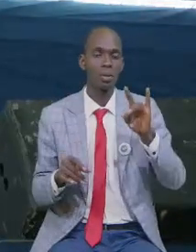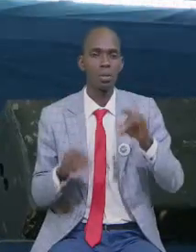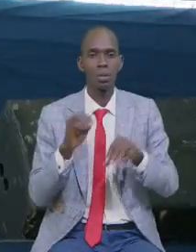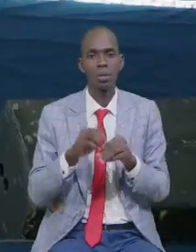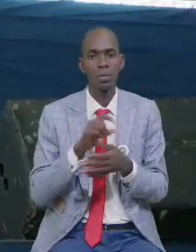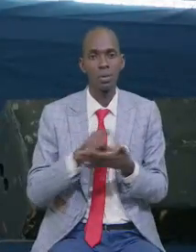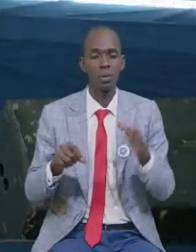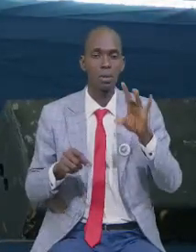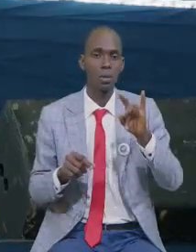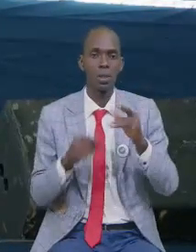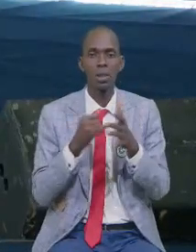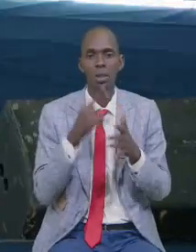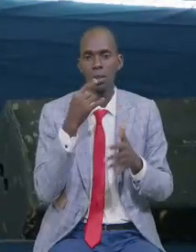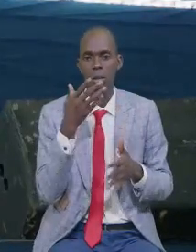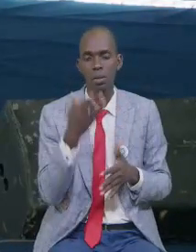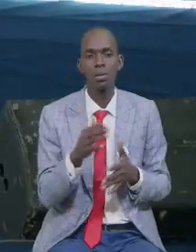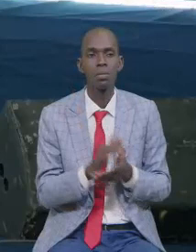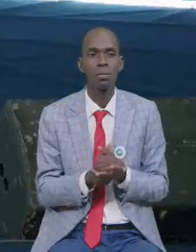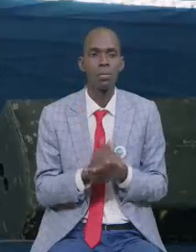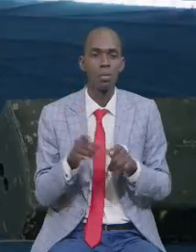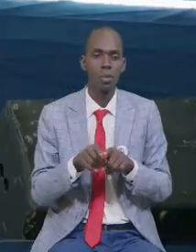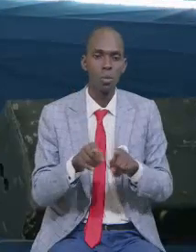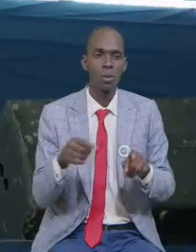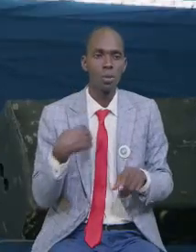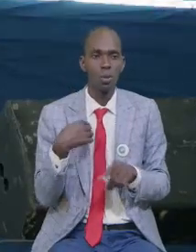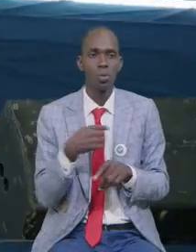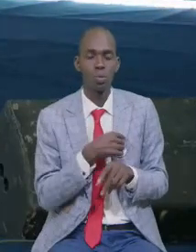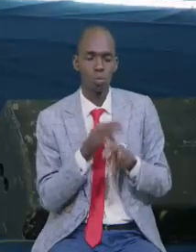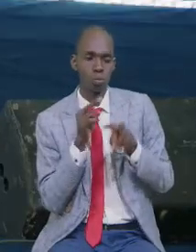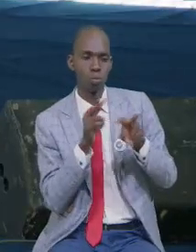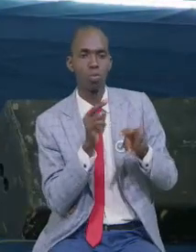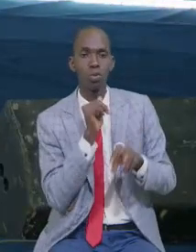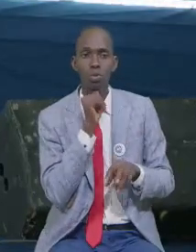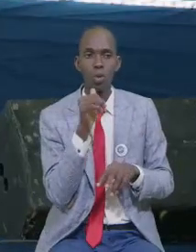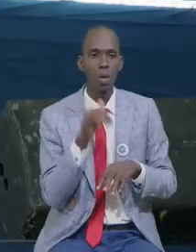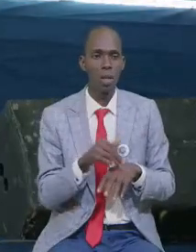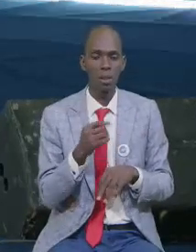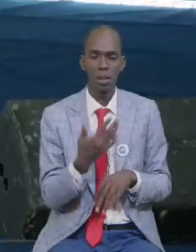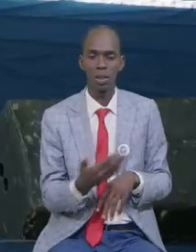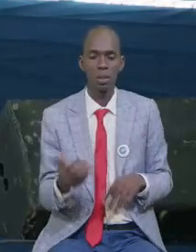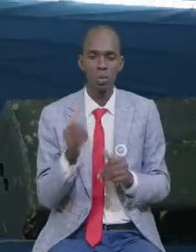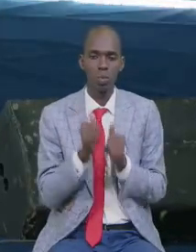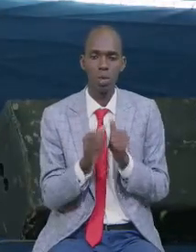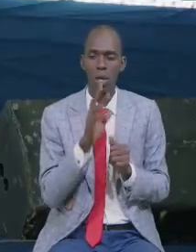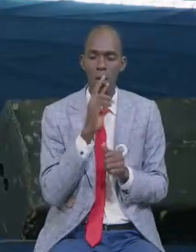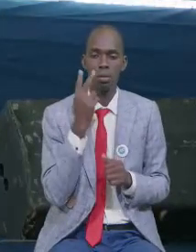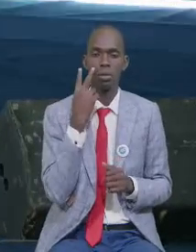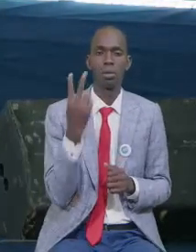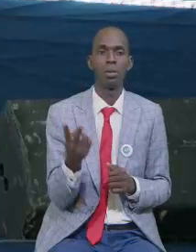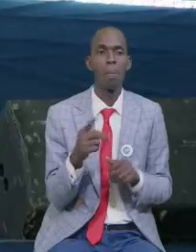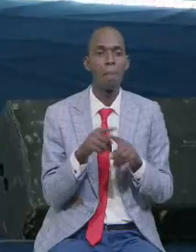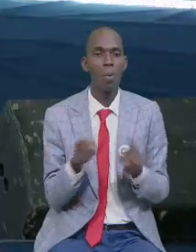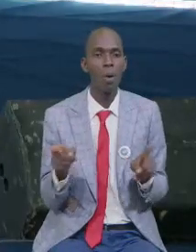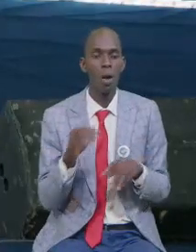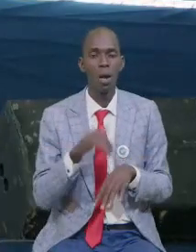in verse 18 it says, while we look not at the things which are seen, but at